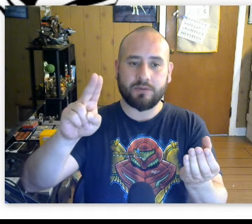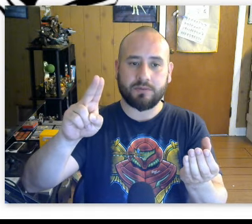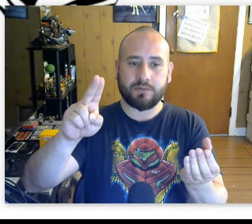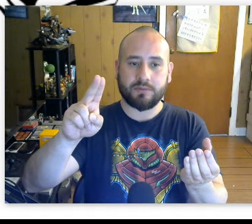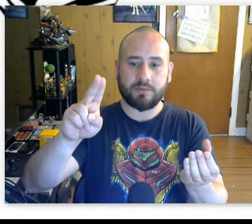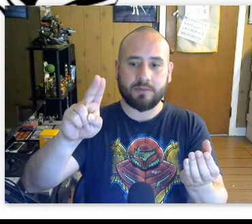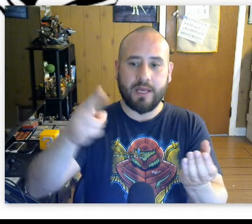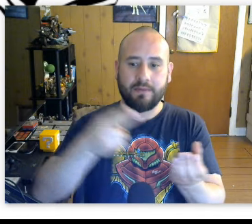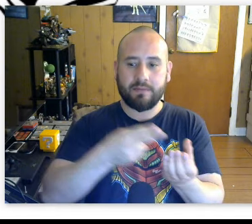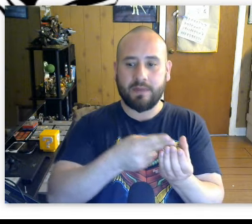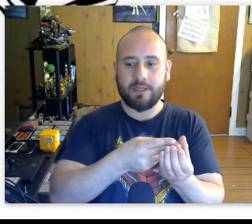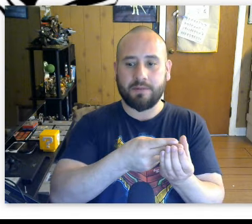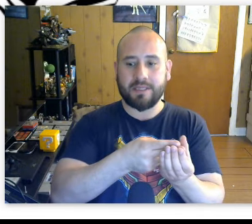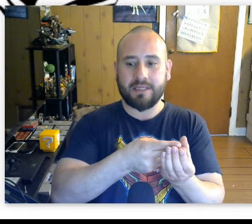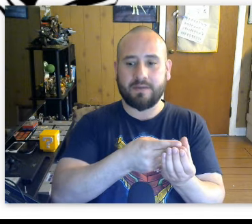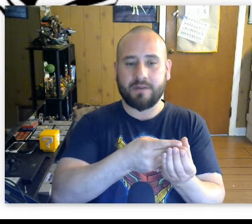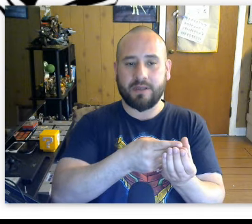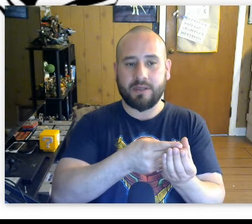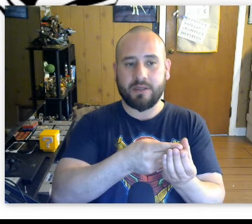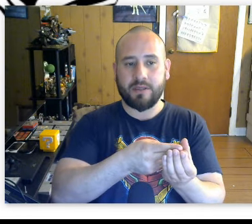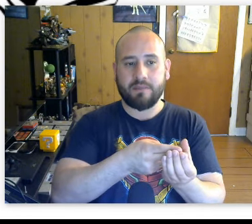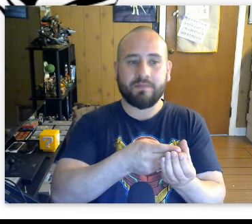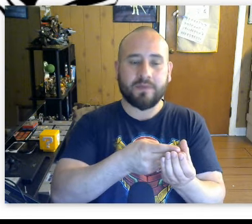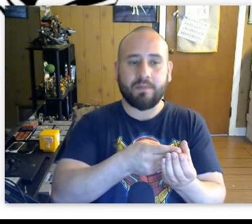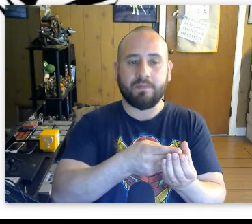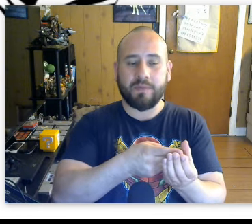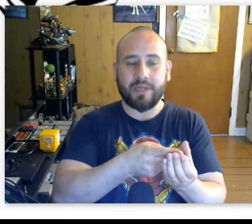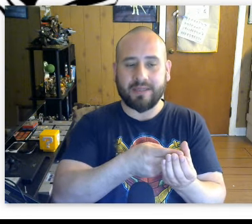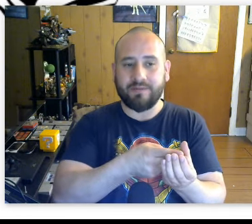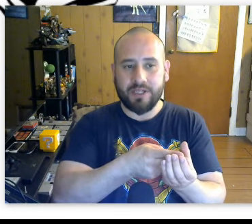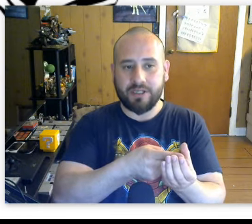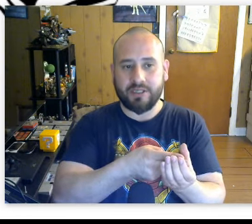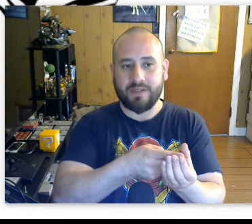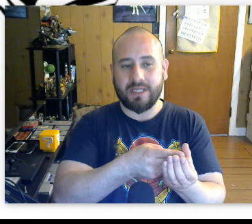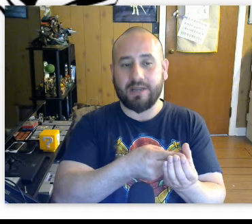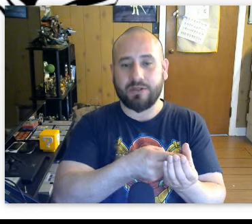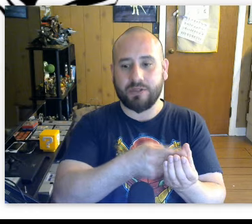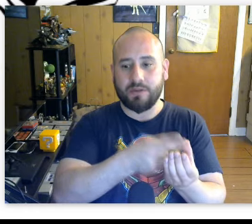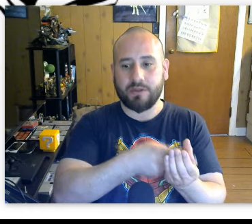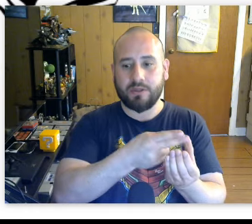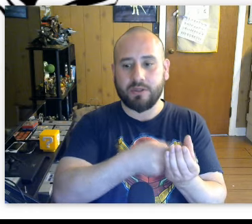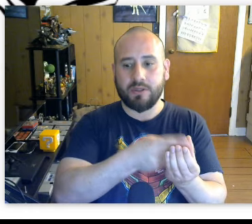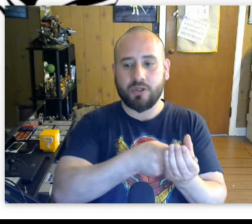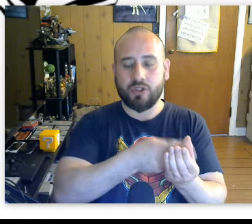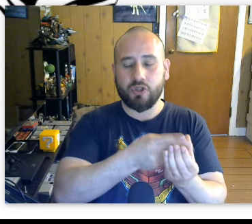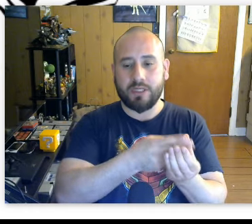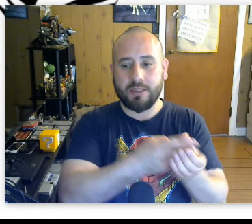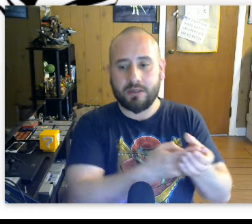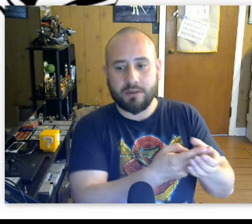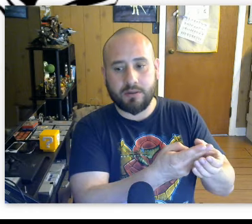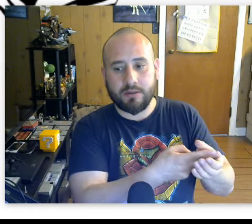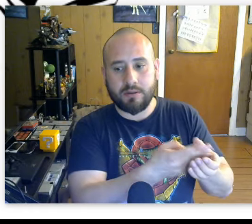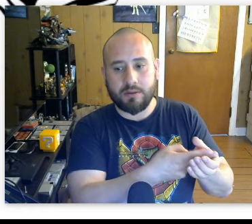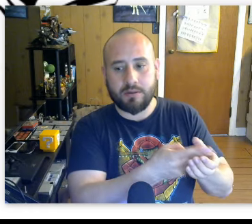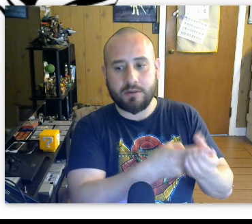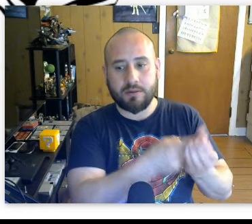U, right? And you're placing the like the fish and the stuff inside the sushi roll. Sushi.